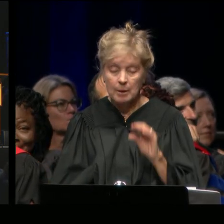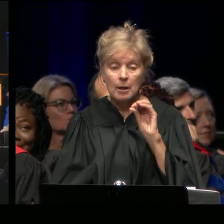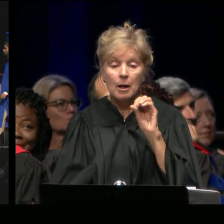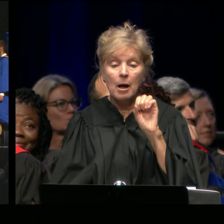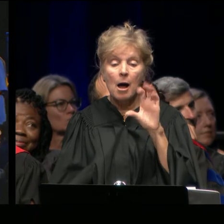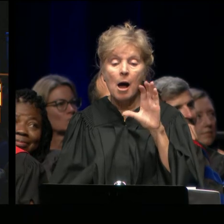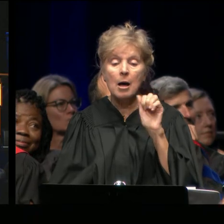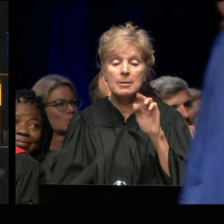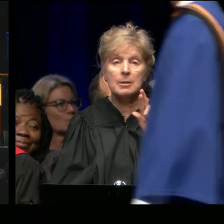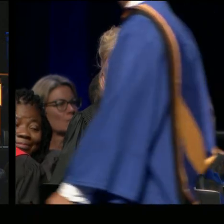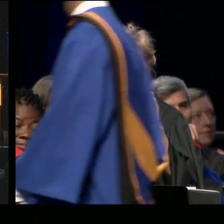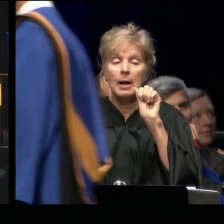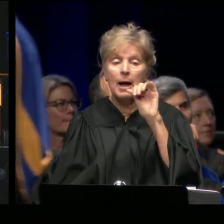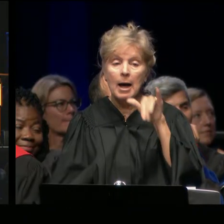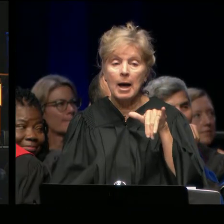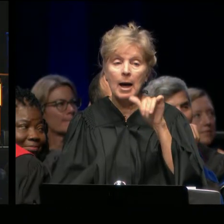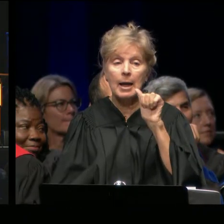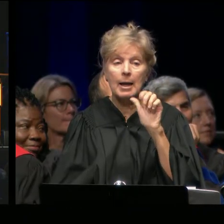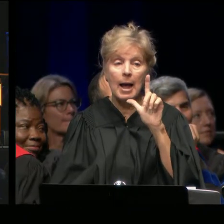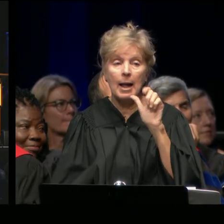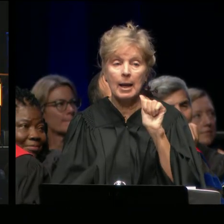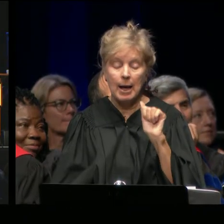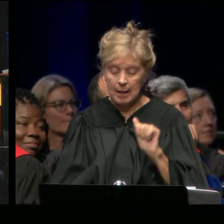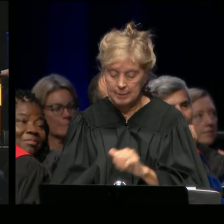Oscar Ayala.